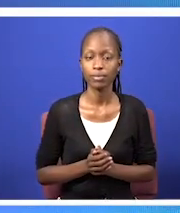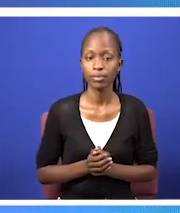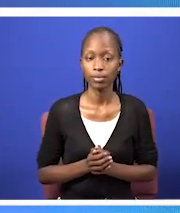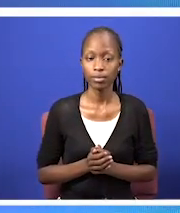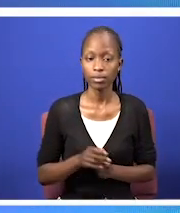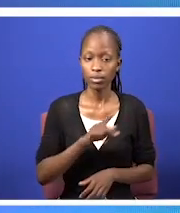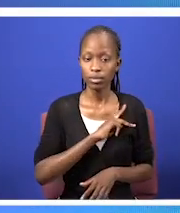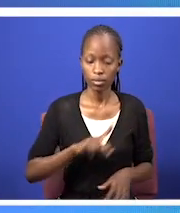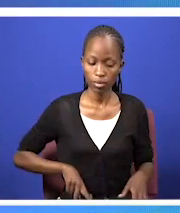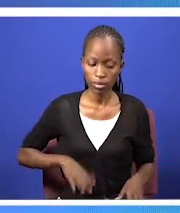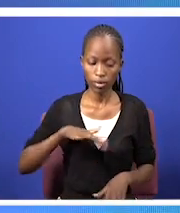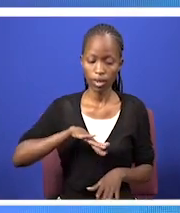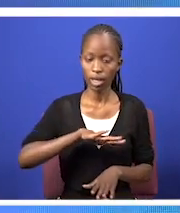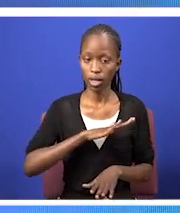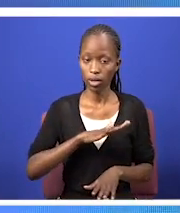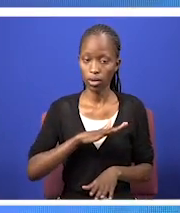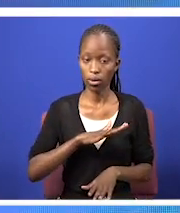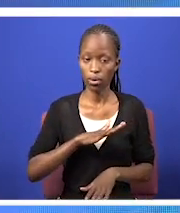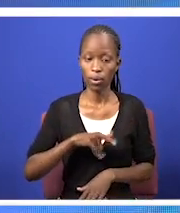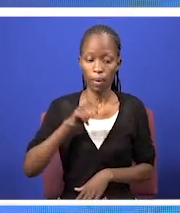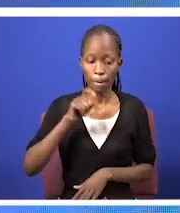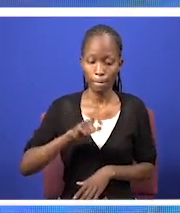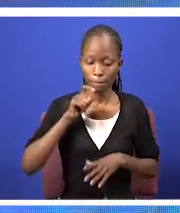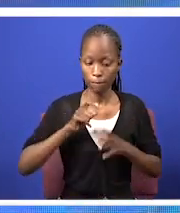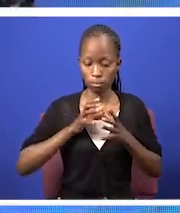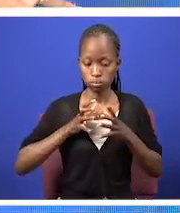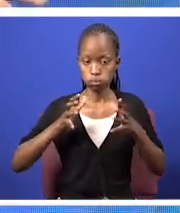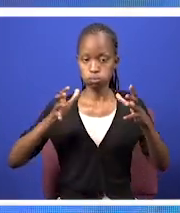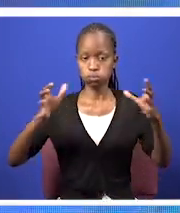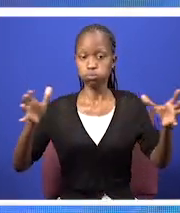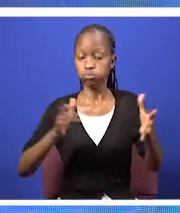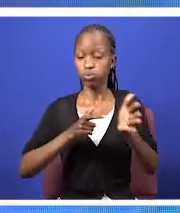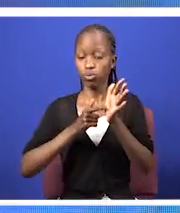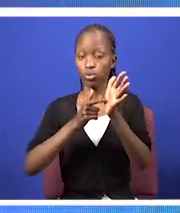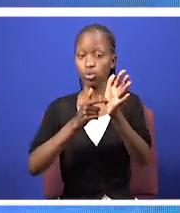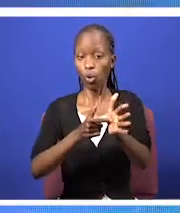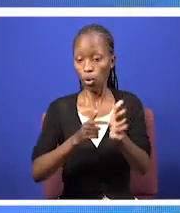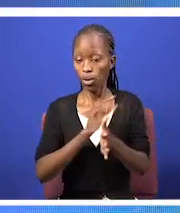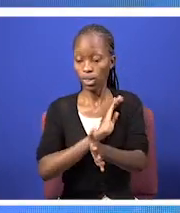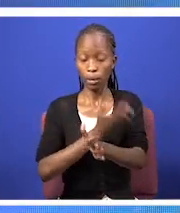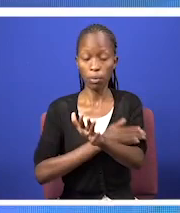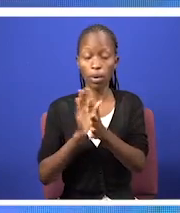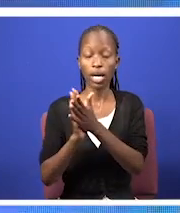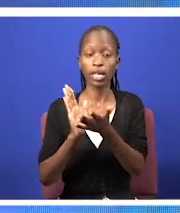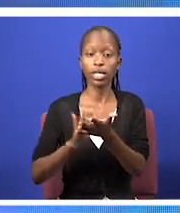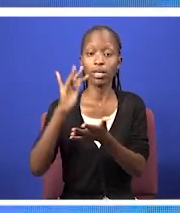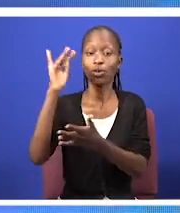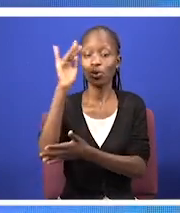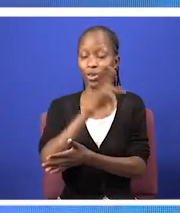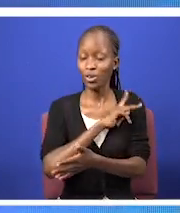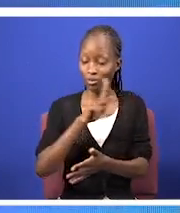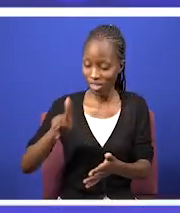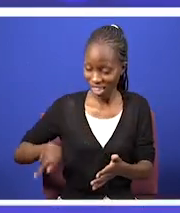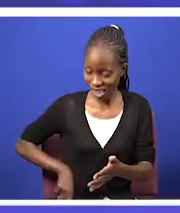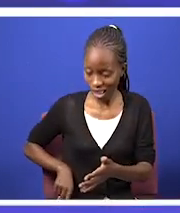well. A kingdom, by definition, must expand itself to showcase the power and the glory of its